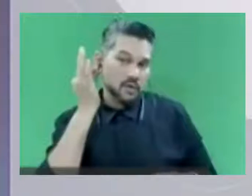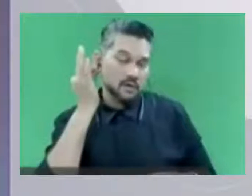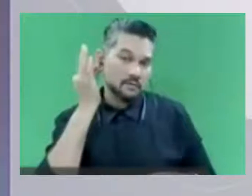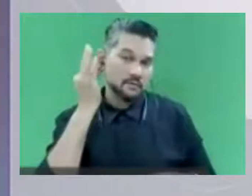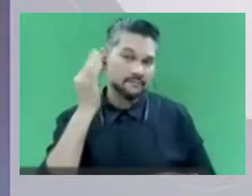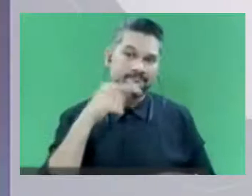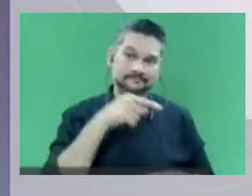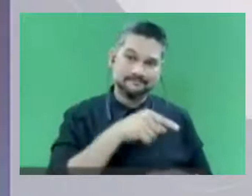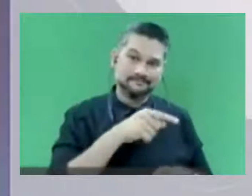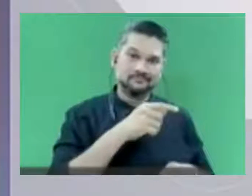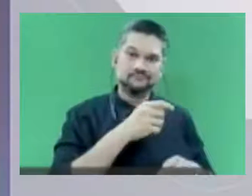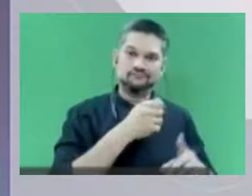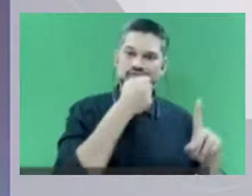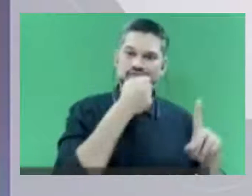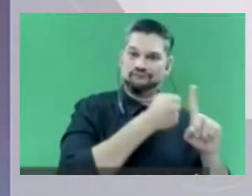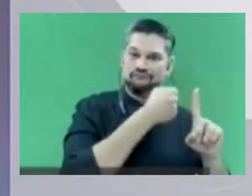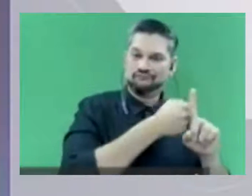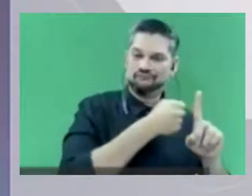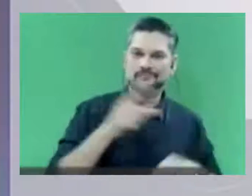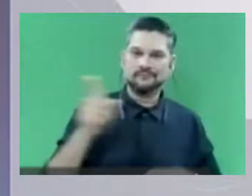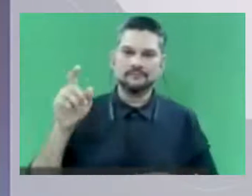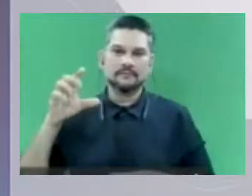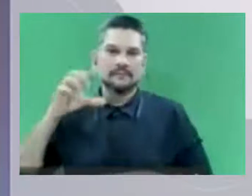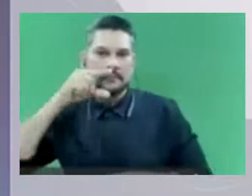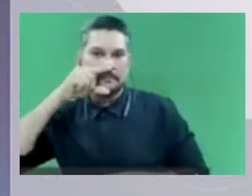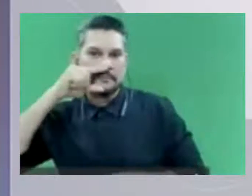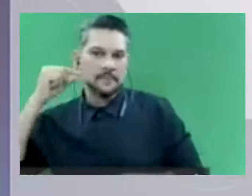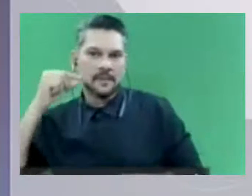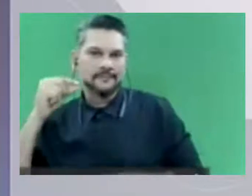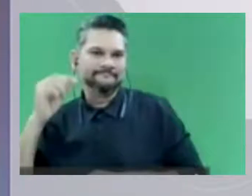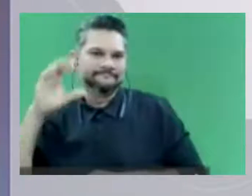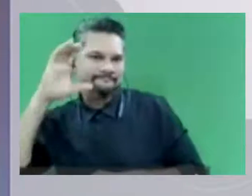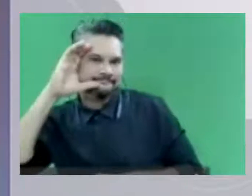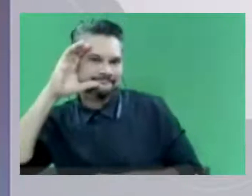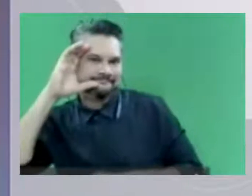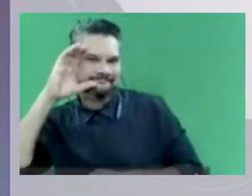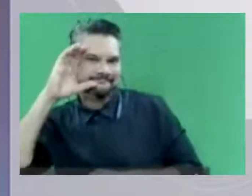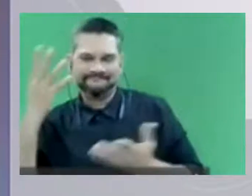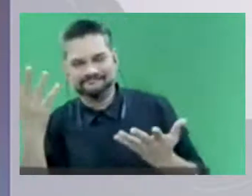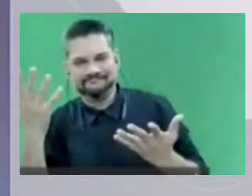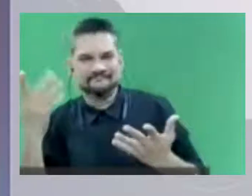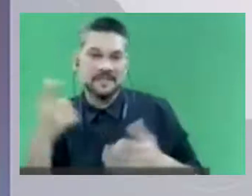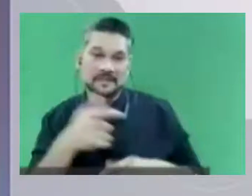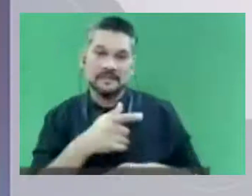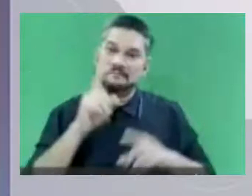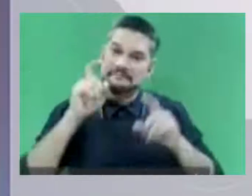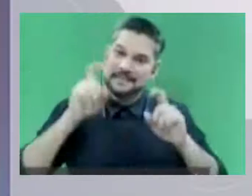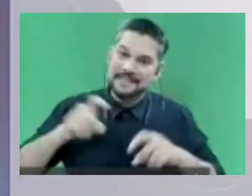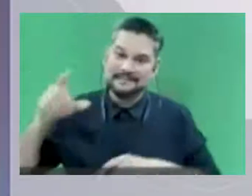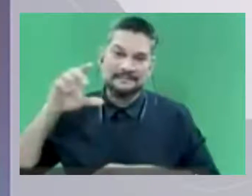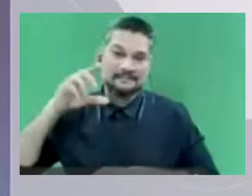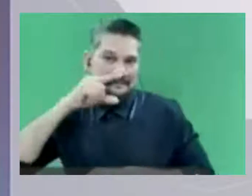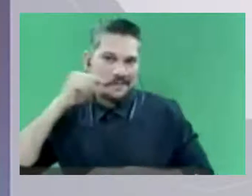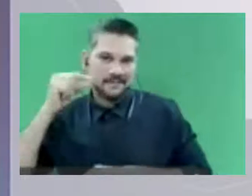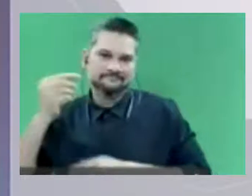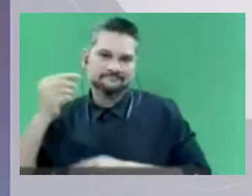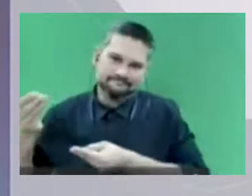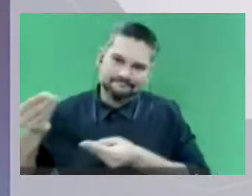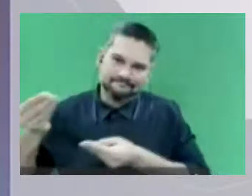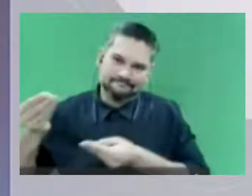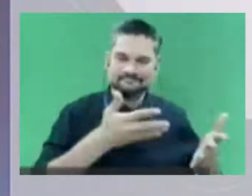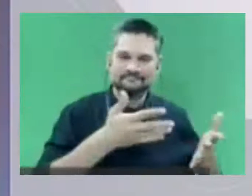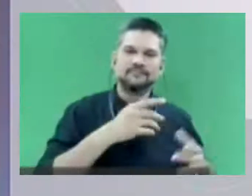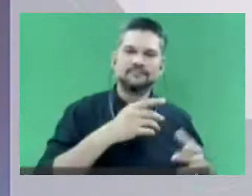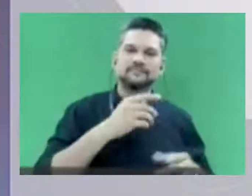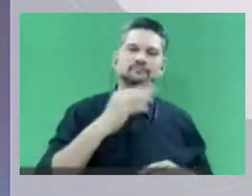don't support the women movement, I think women rights cannot be implemented. You agree? So that's why we, people with disabilities, require